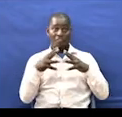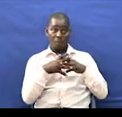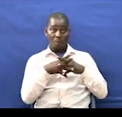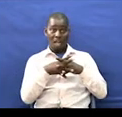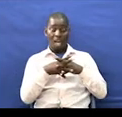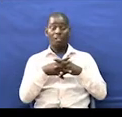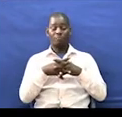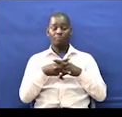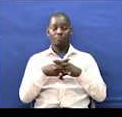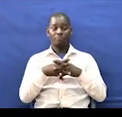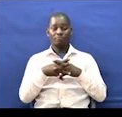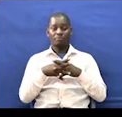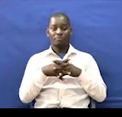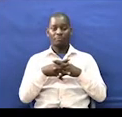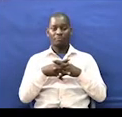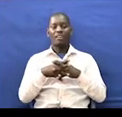Formula and calculation.